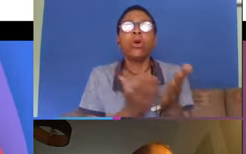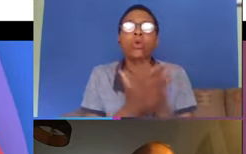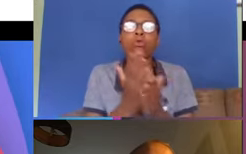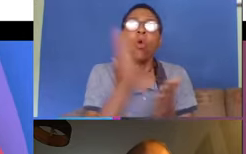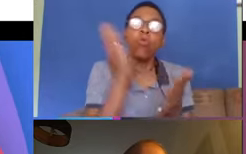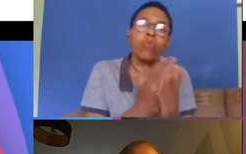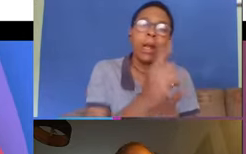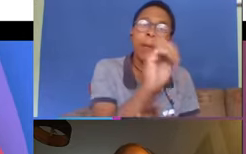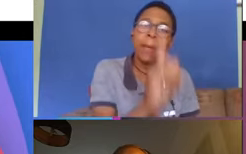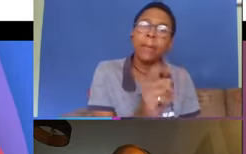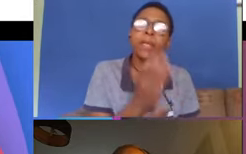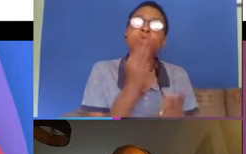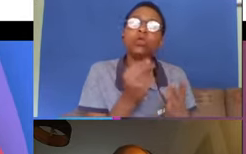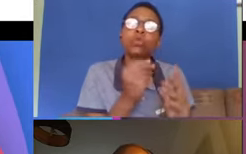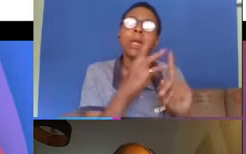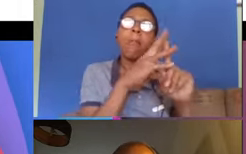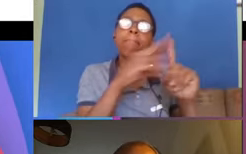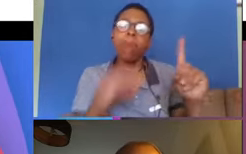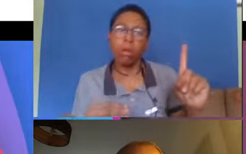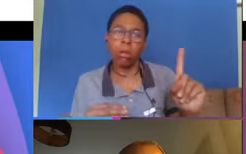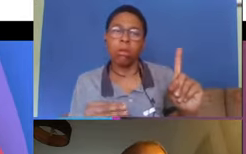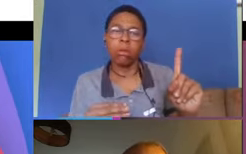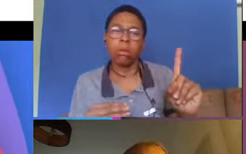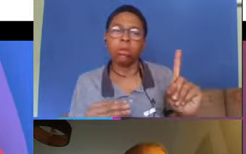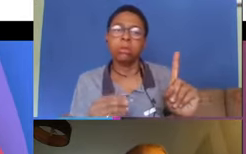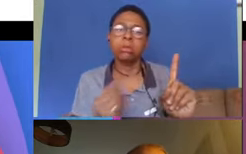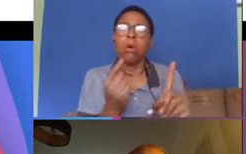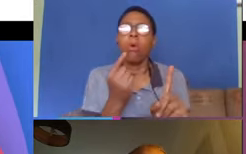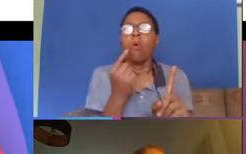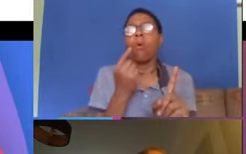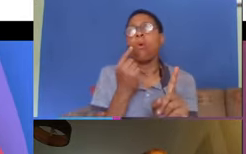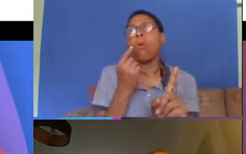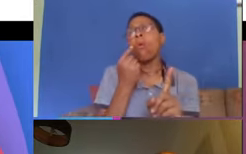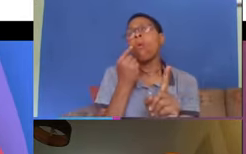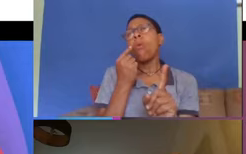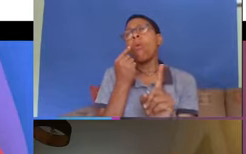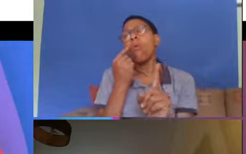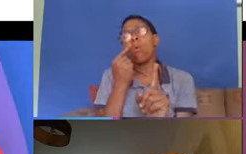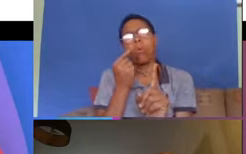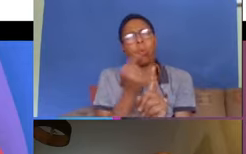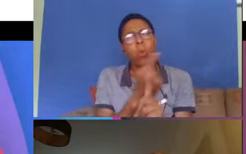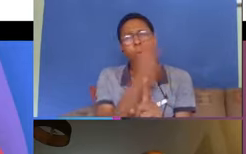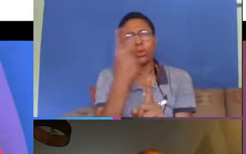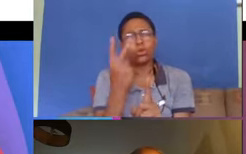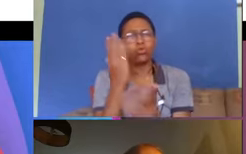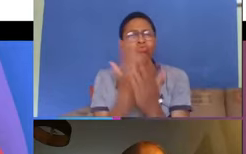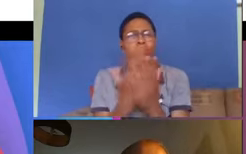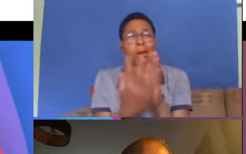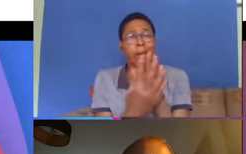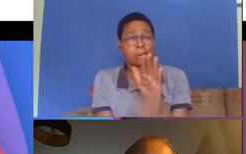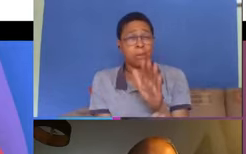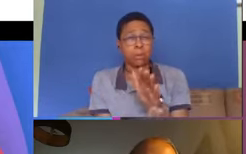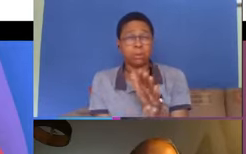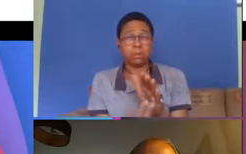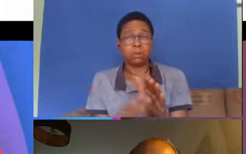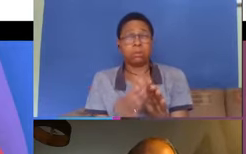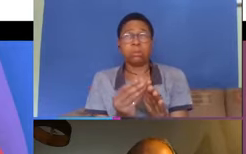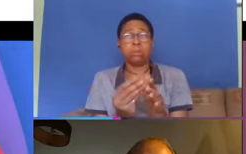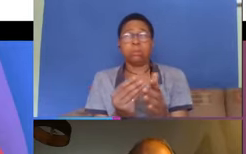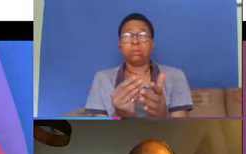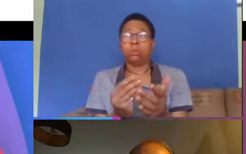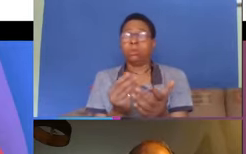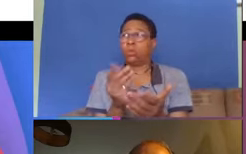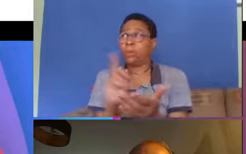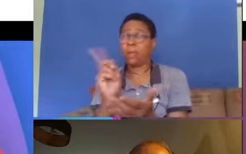there's a couple of instances when they've actually gone into a space to carry it out, and it's very rarely have they done in spaces where we